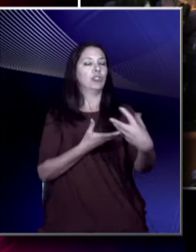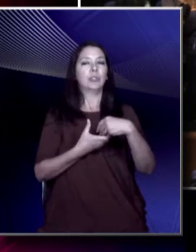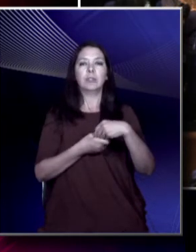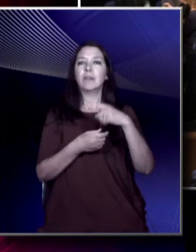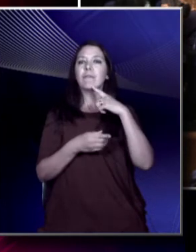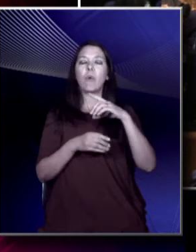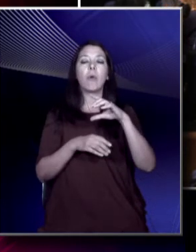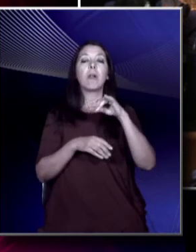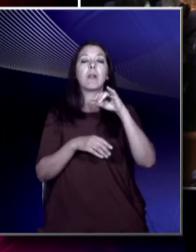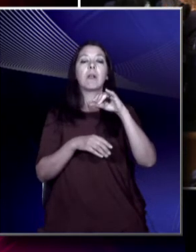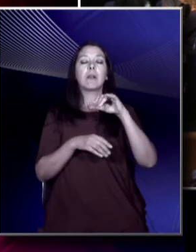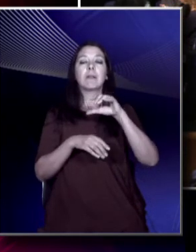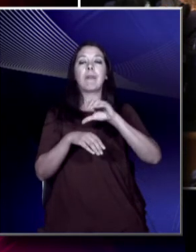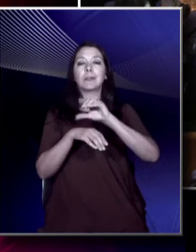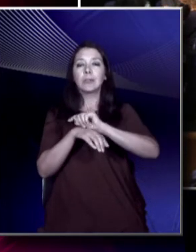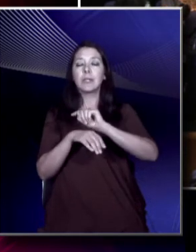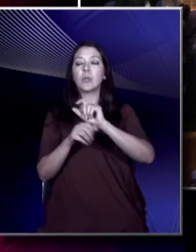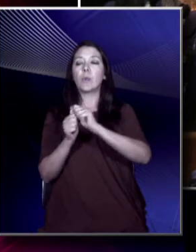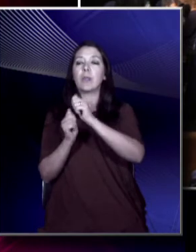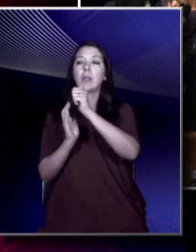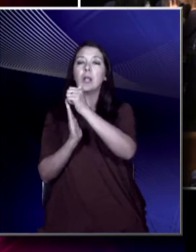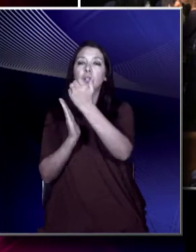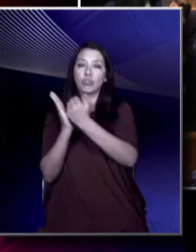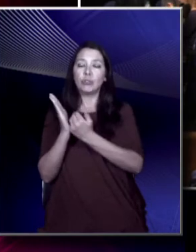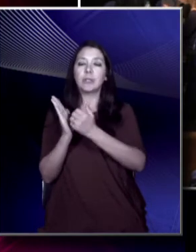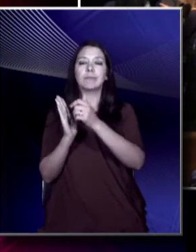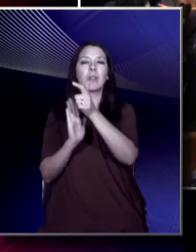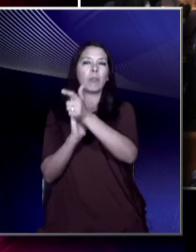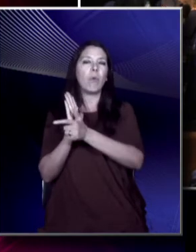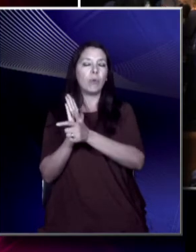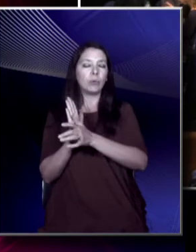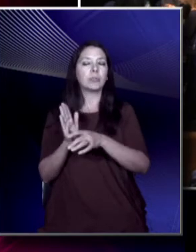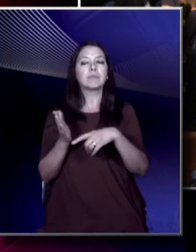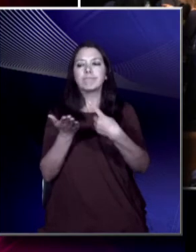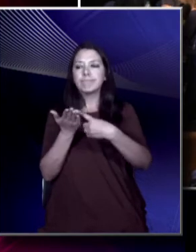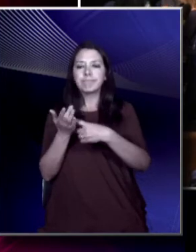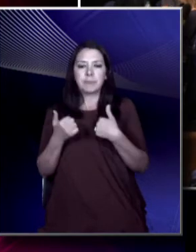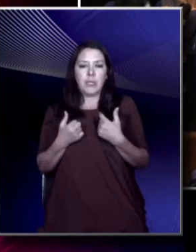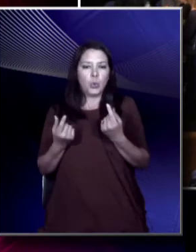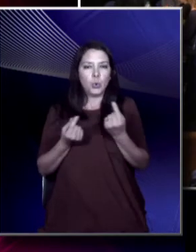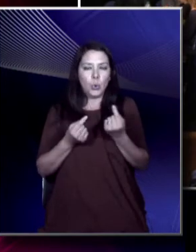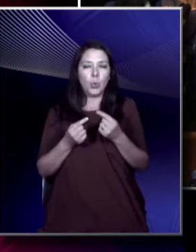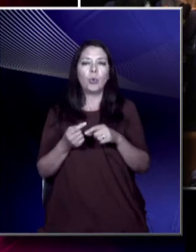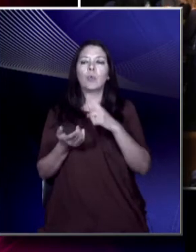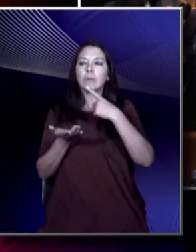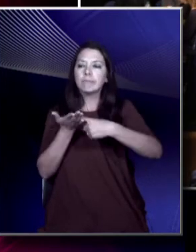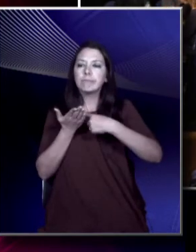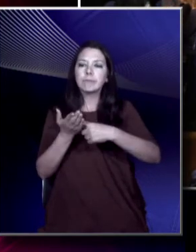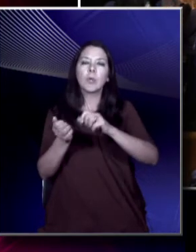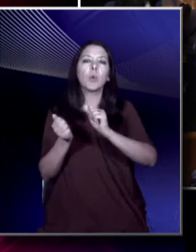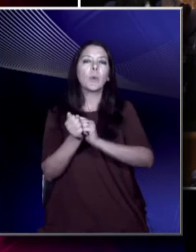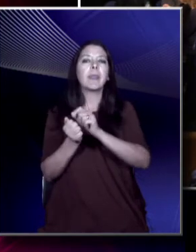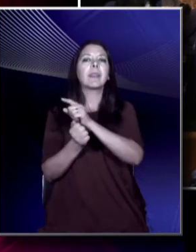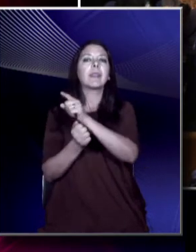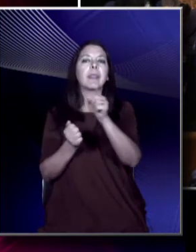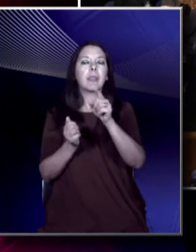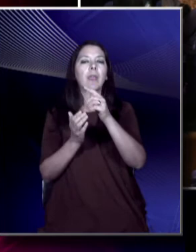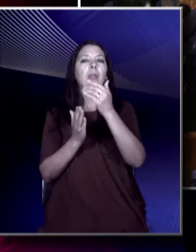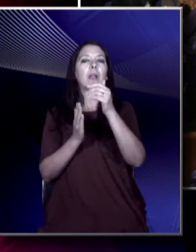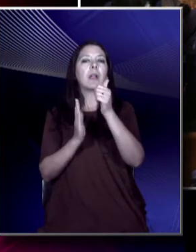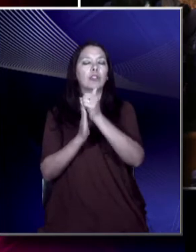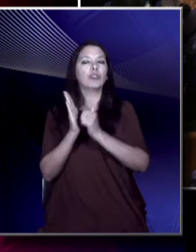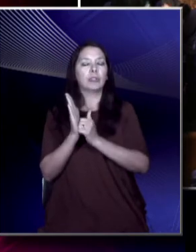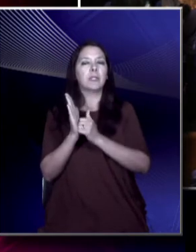consultation with the attorneys in order to consider its position and instruct its attorneys regarding contracts that are subject of